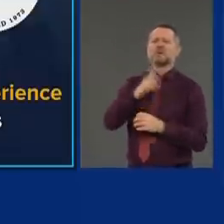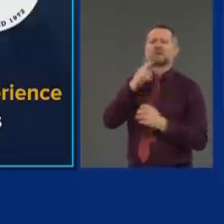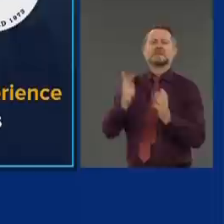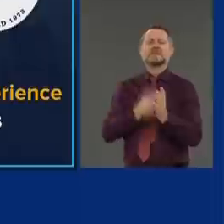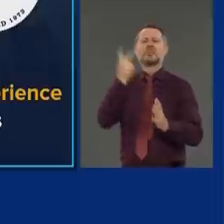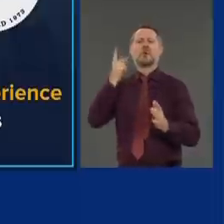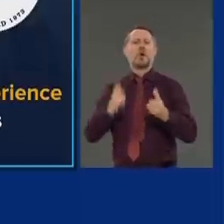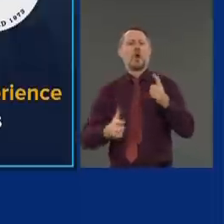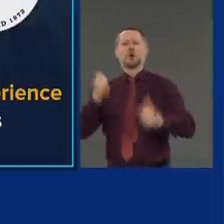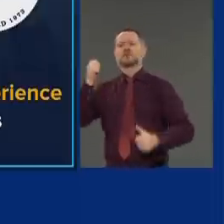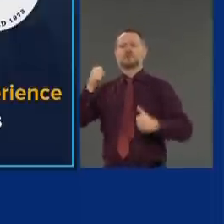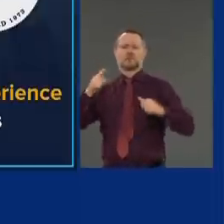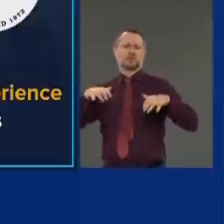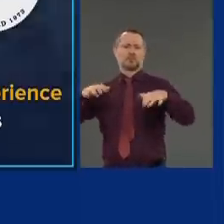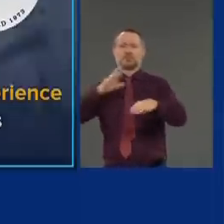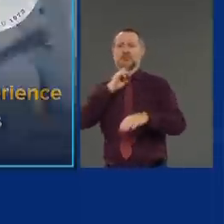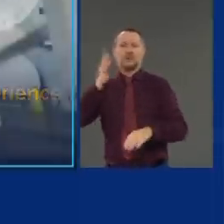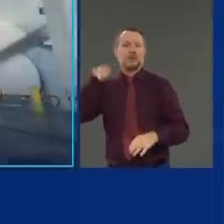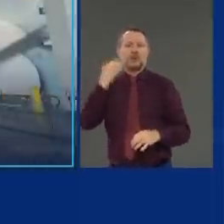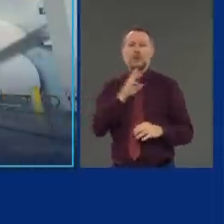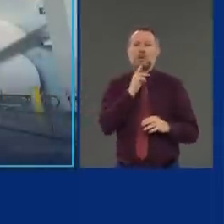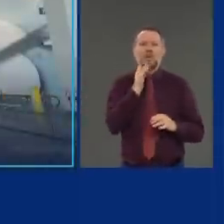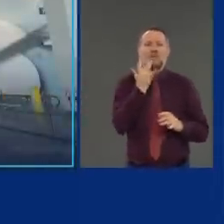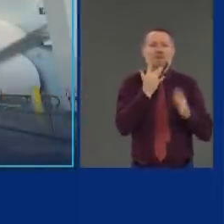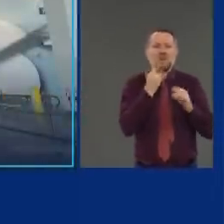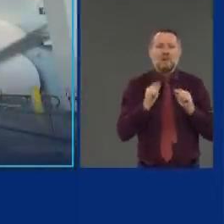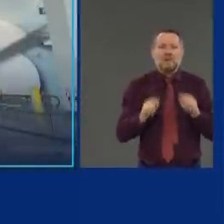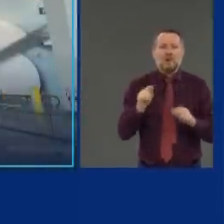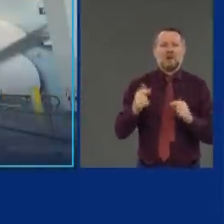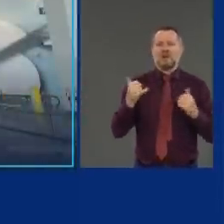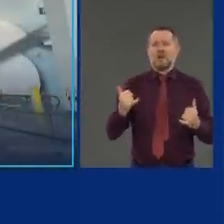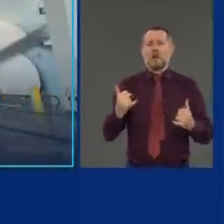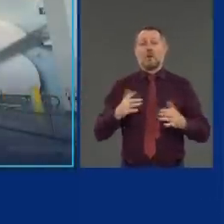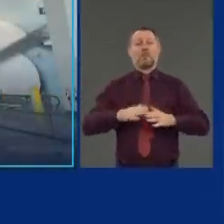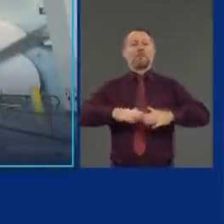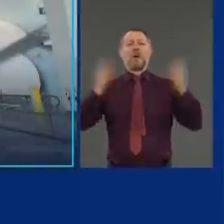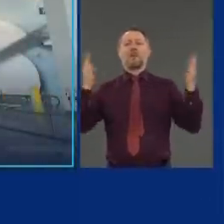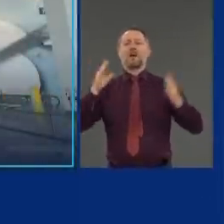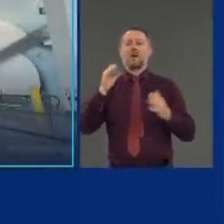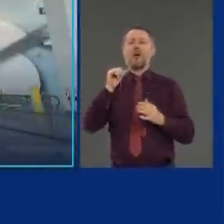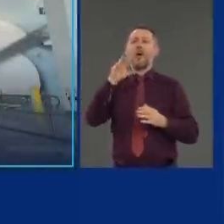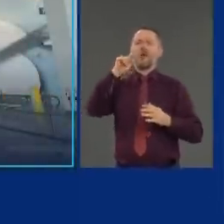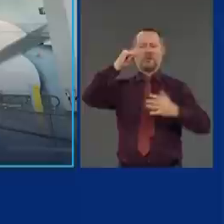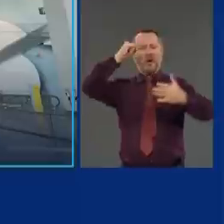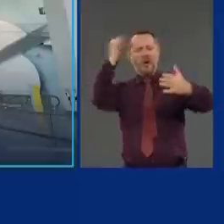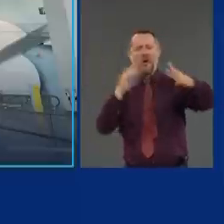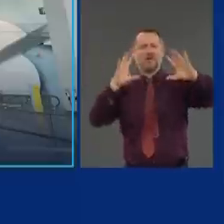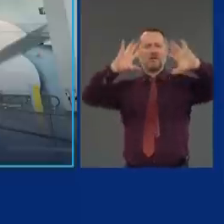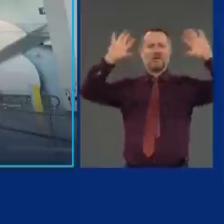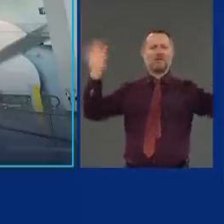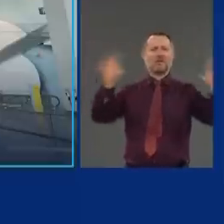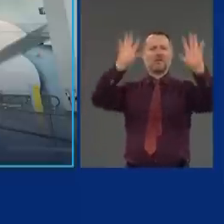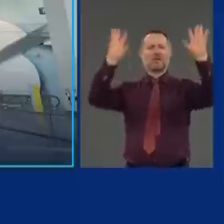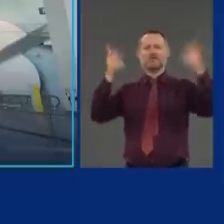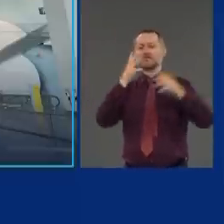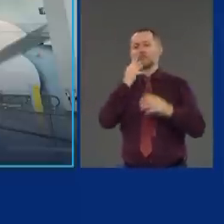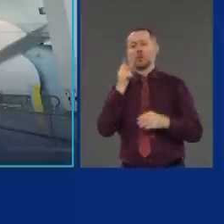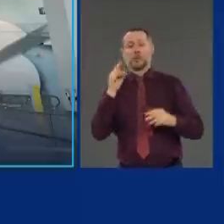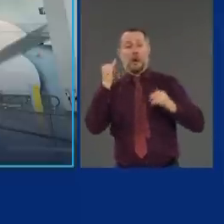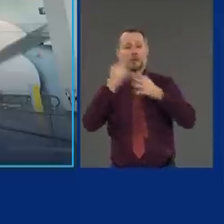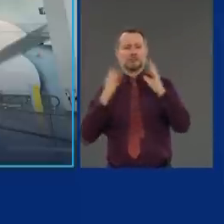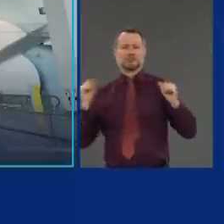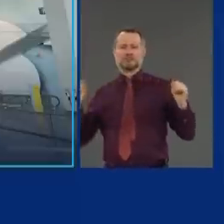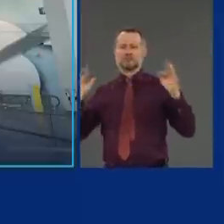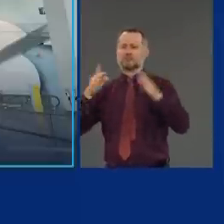facility. The Public Art Fund, a renowned leader in the civic and public art world, curated an outstanding collection of